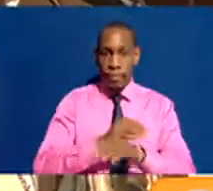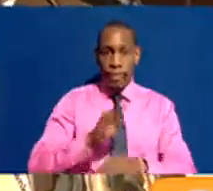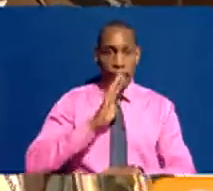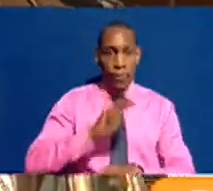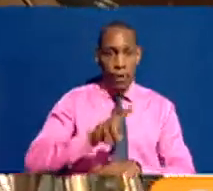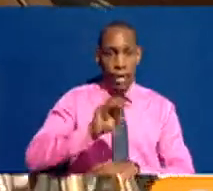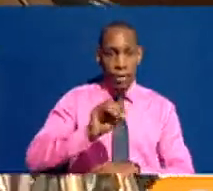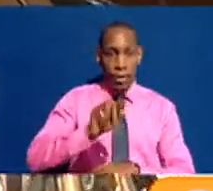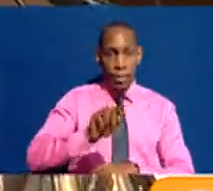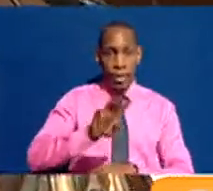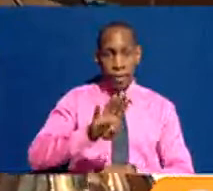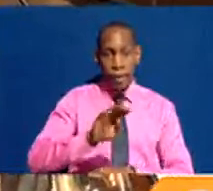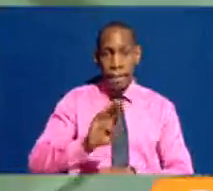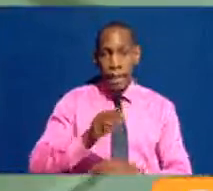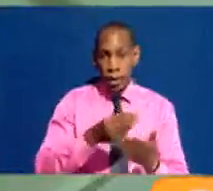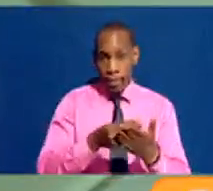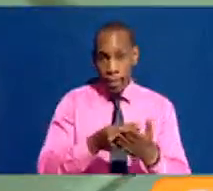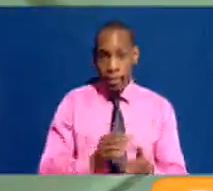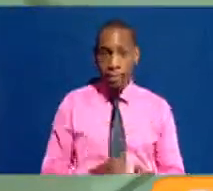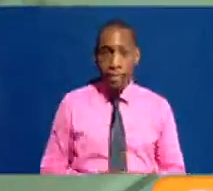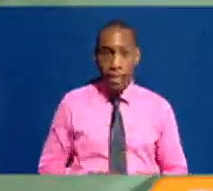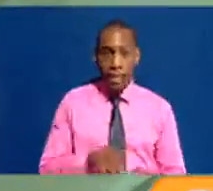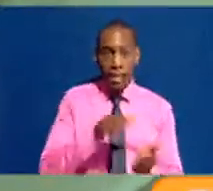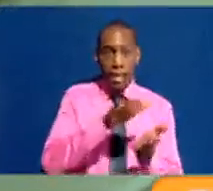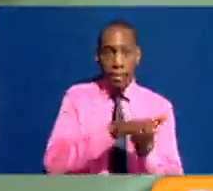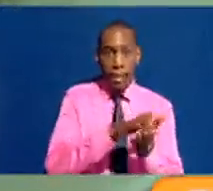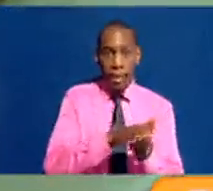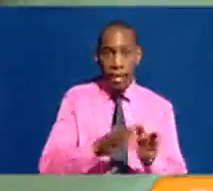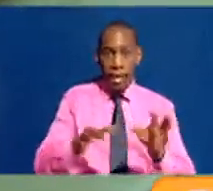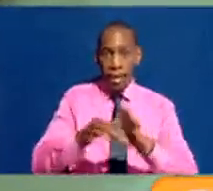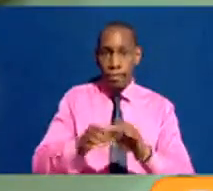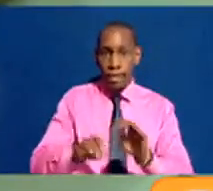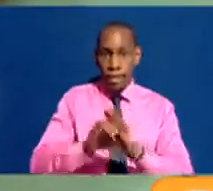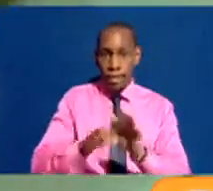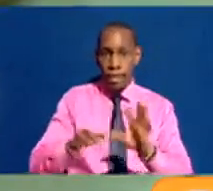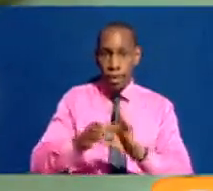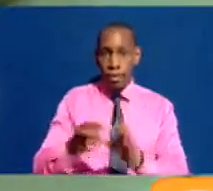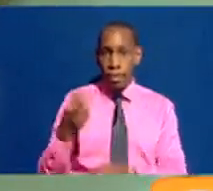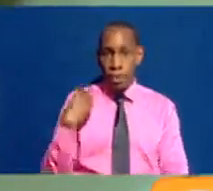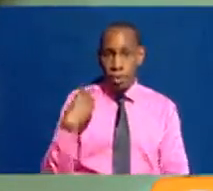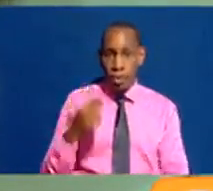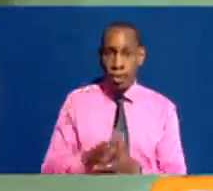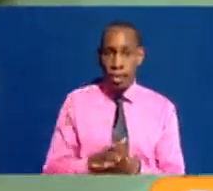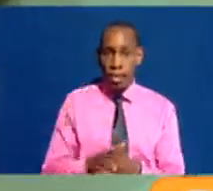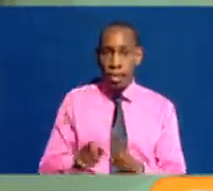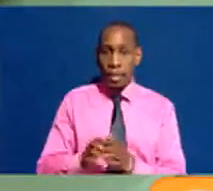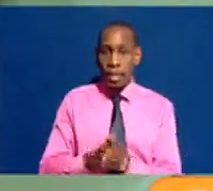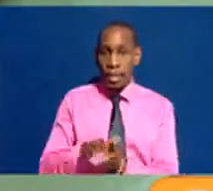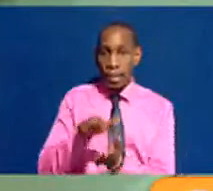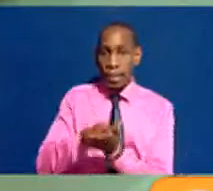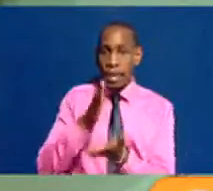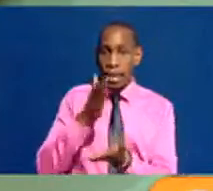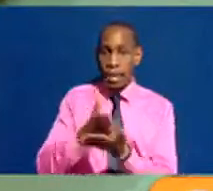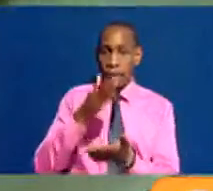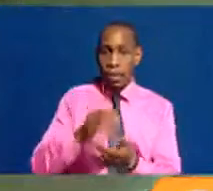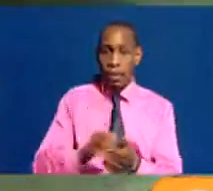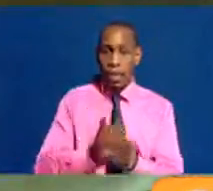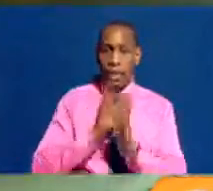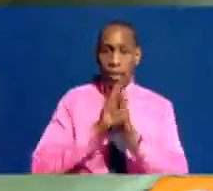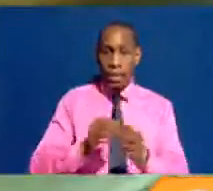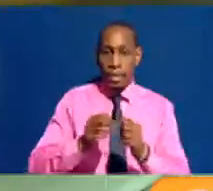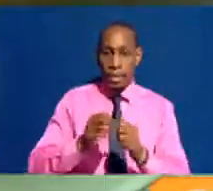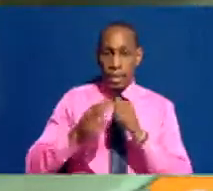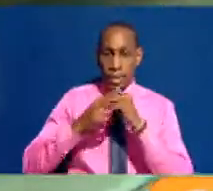420.4 billion shillings. The bank's subsidiaries such as Coop Consultancy and Bank Assurance recorded